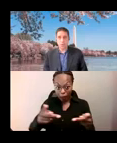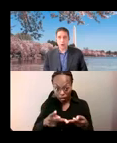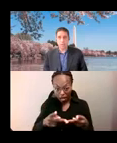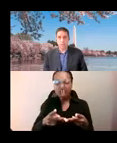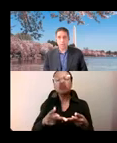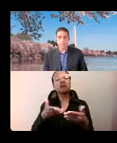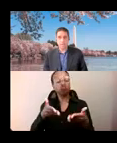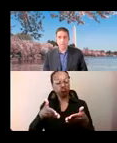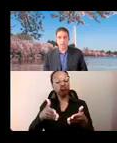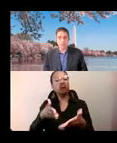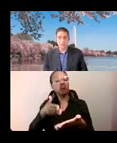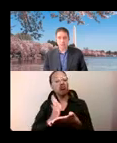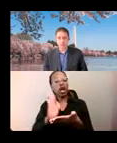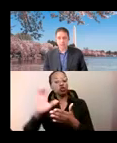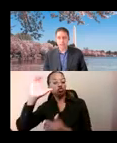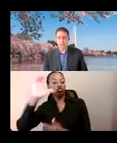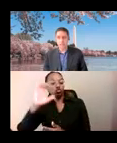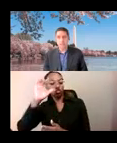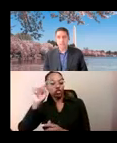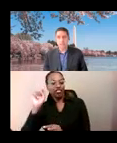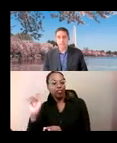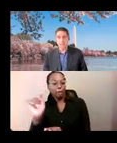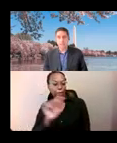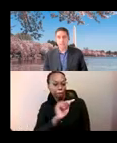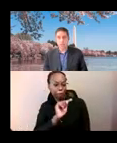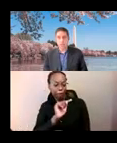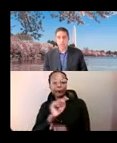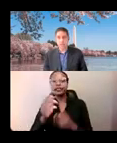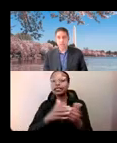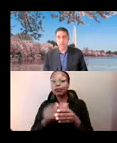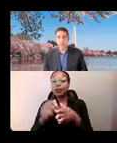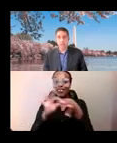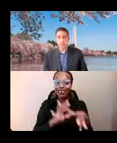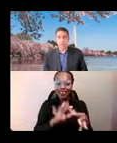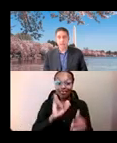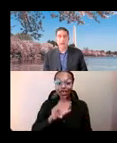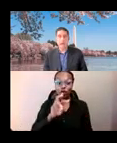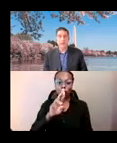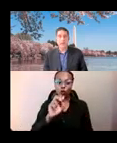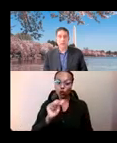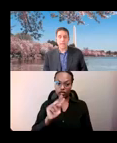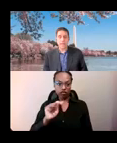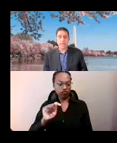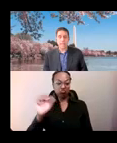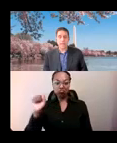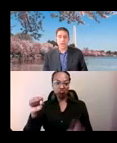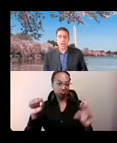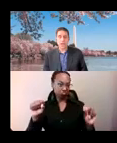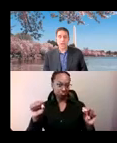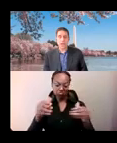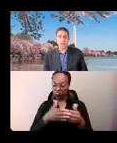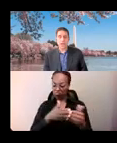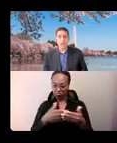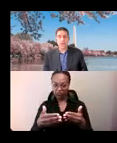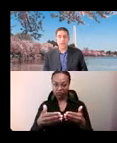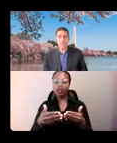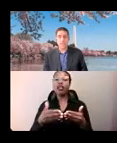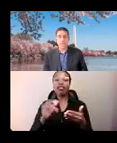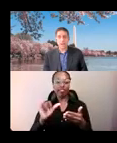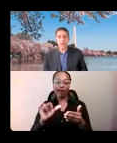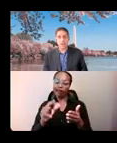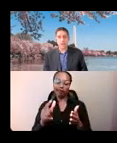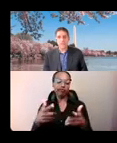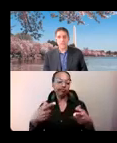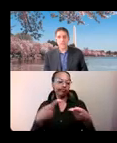connected to the warrant in any way. This is unconstitutional. And so we added to our case a challenge to